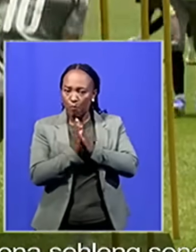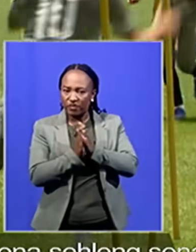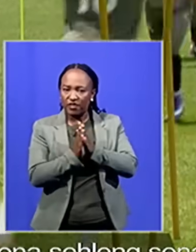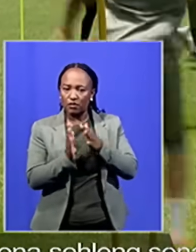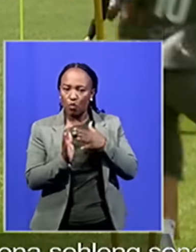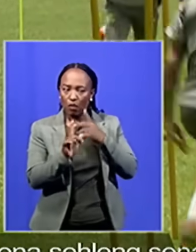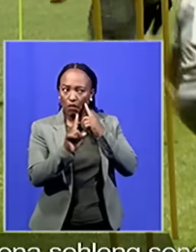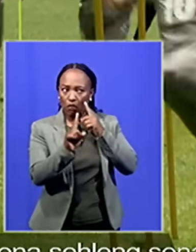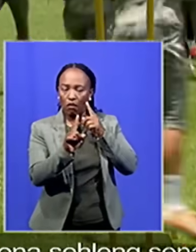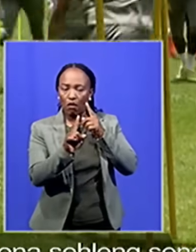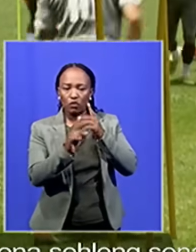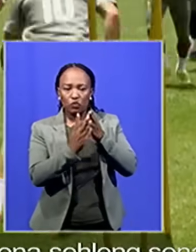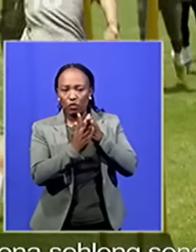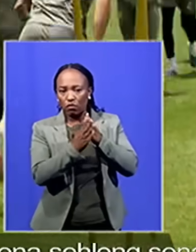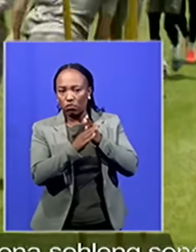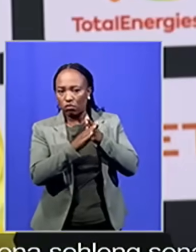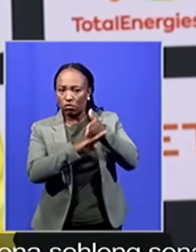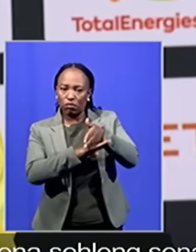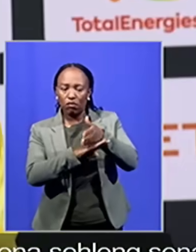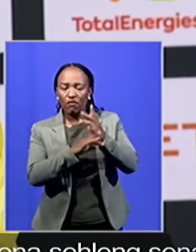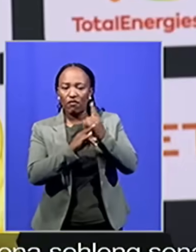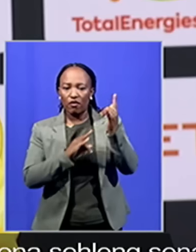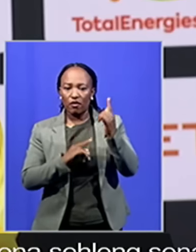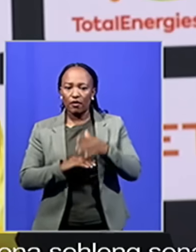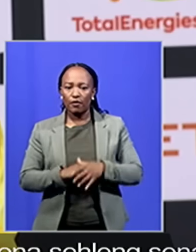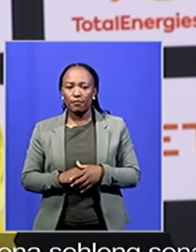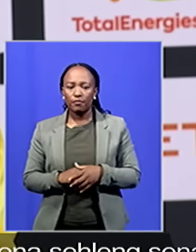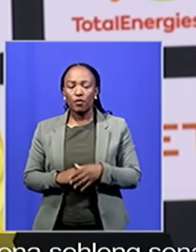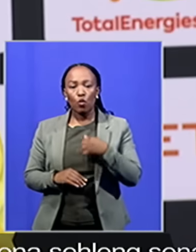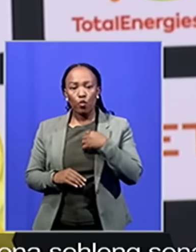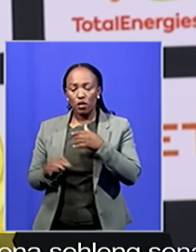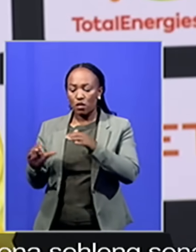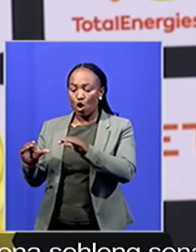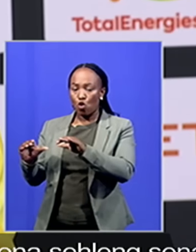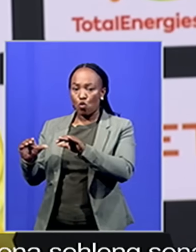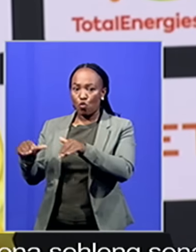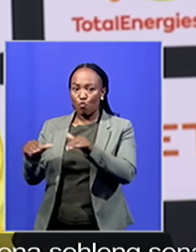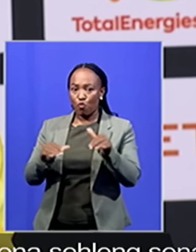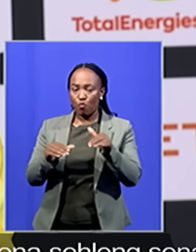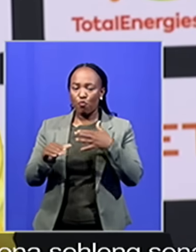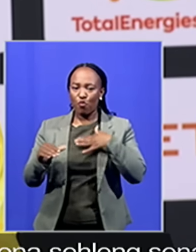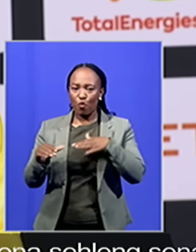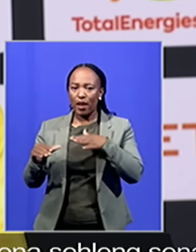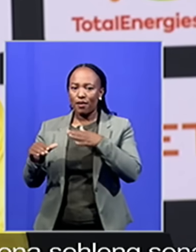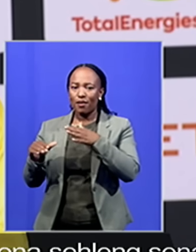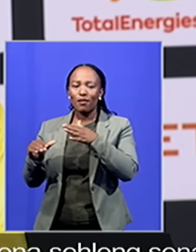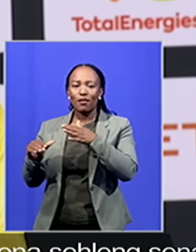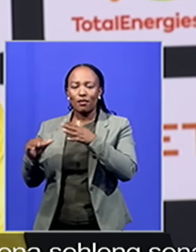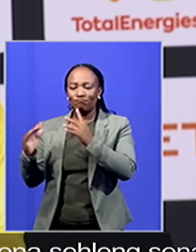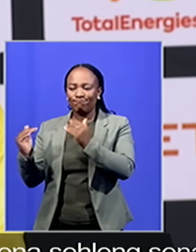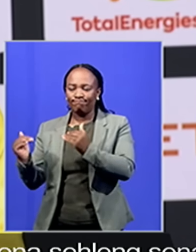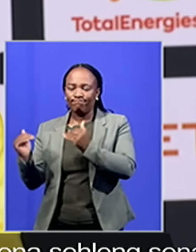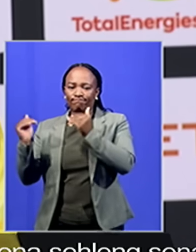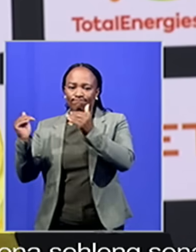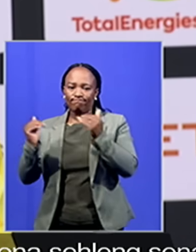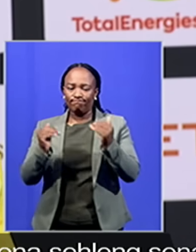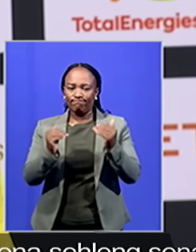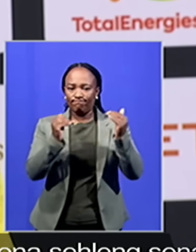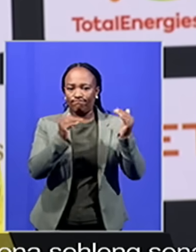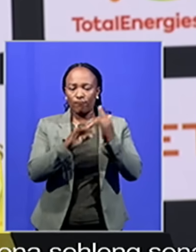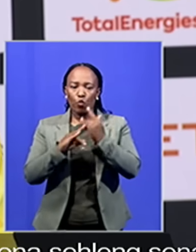we make the best out of this group stage, and then we have to travel probably more far away. And traveling more